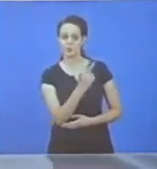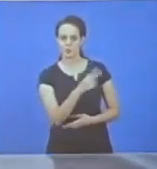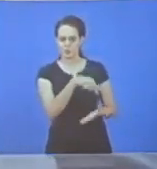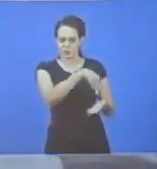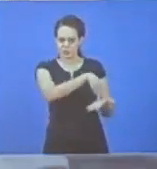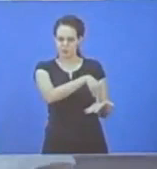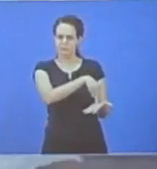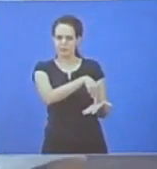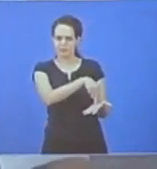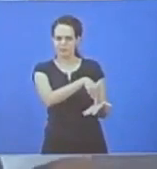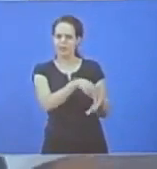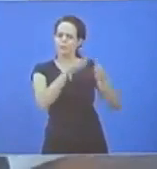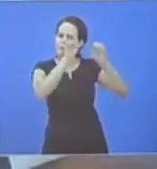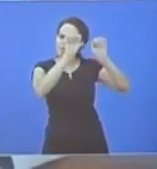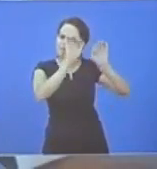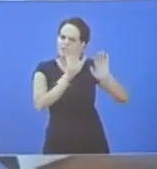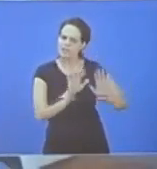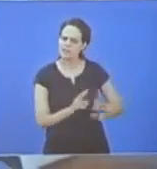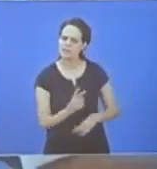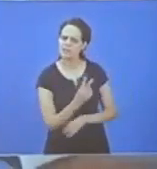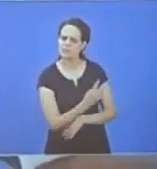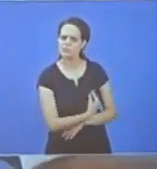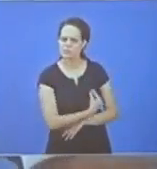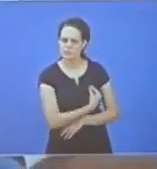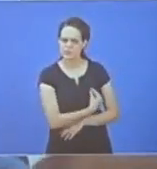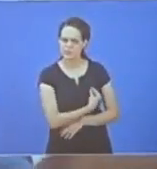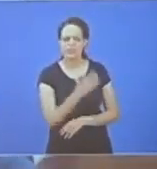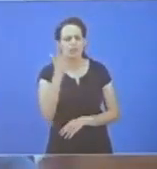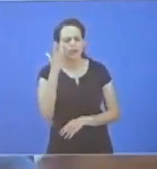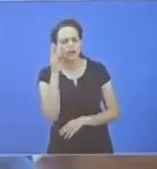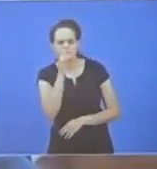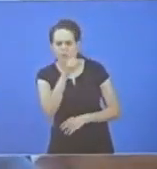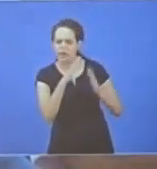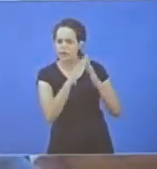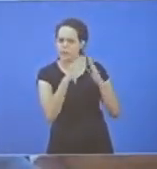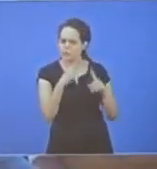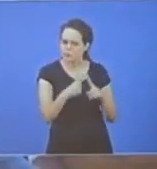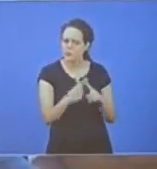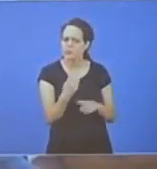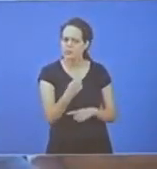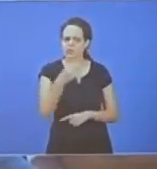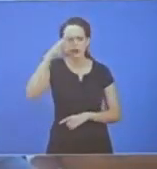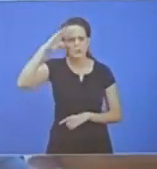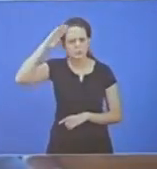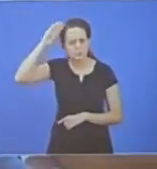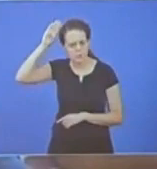Today we have a great blessing to have them here with us. Two churches.